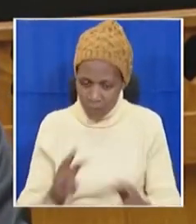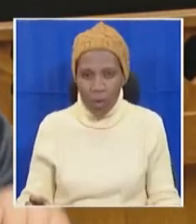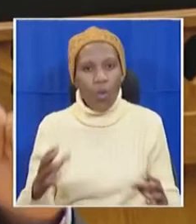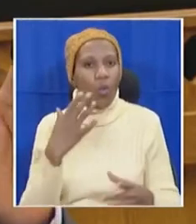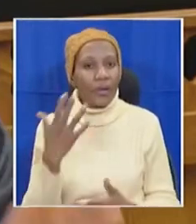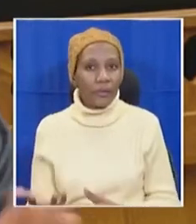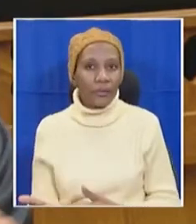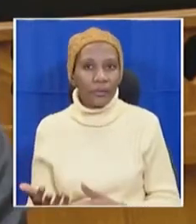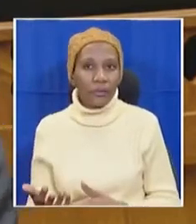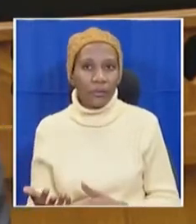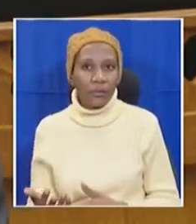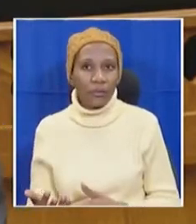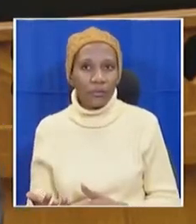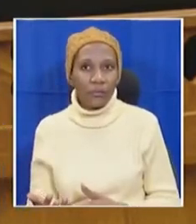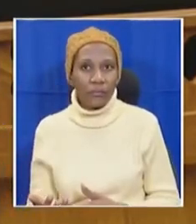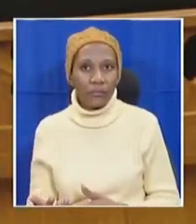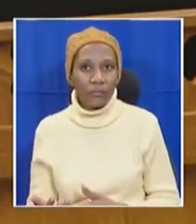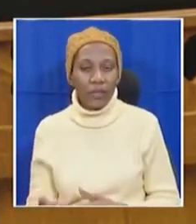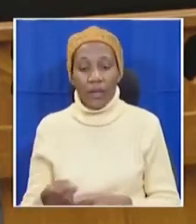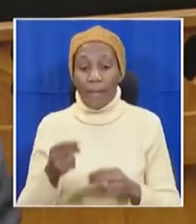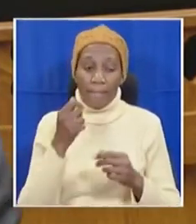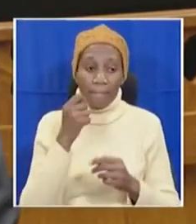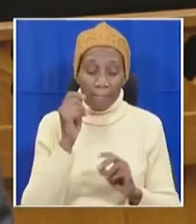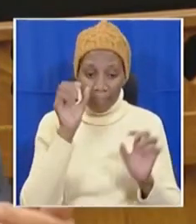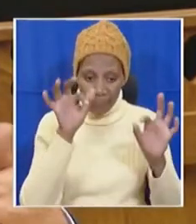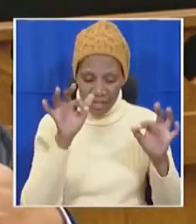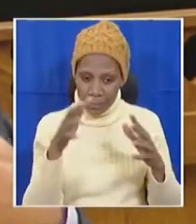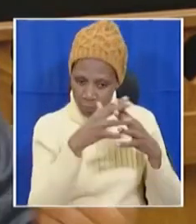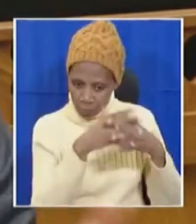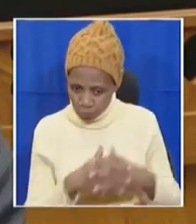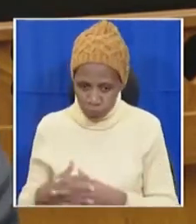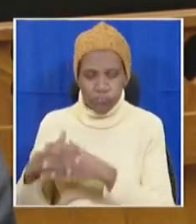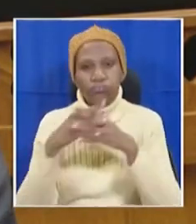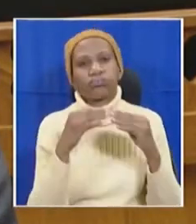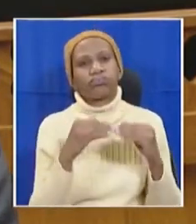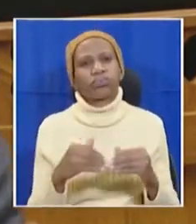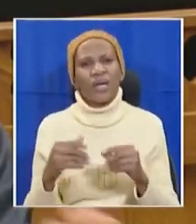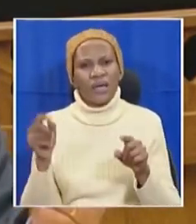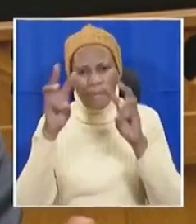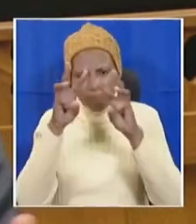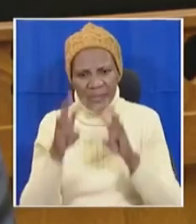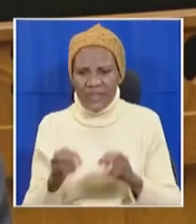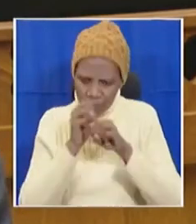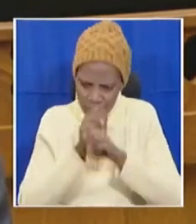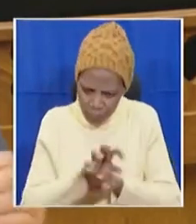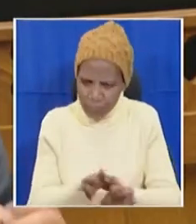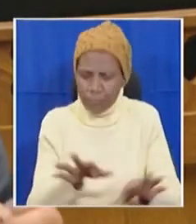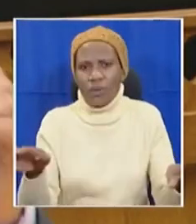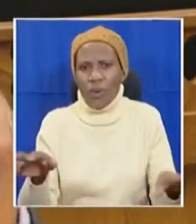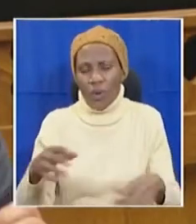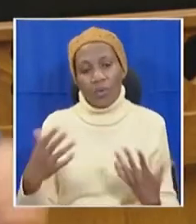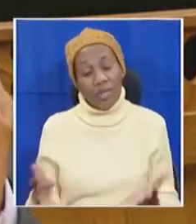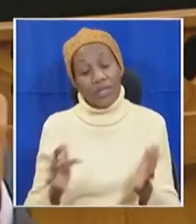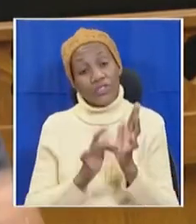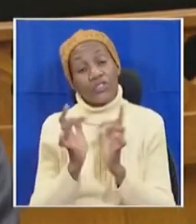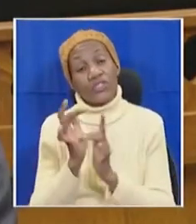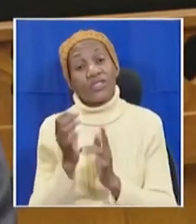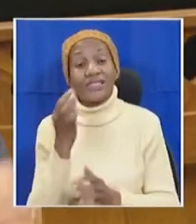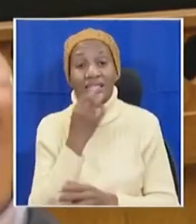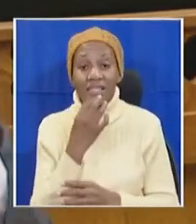First, man to God, and then man to man. And we're also called to be peacemakers. We are the peacemakers. Jesus said, "Blessed